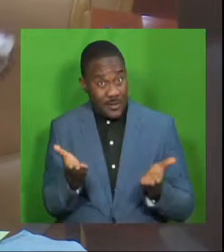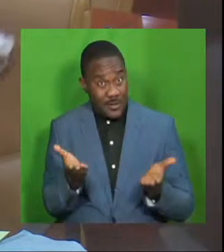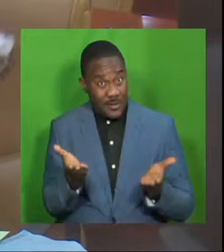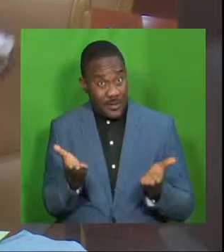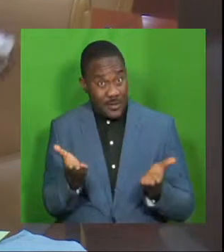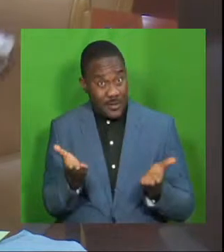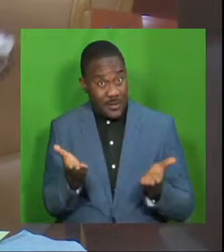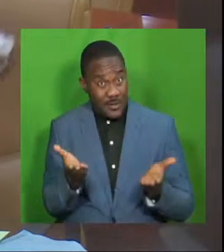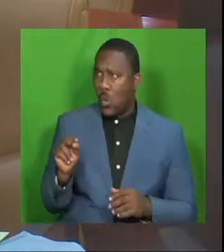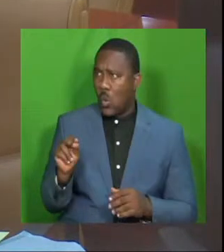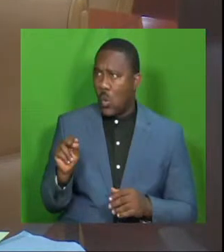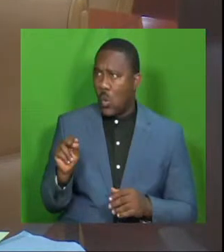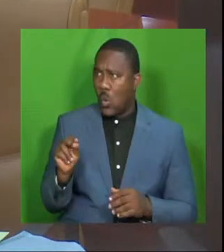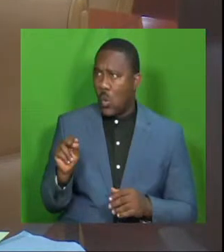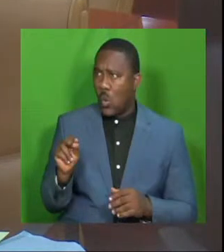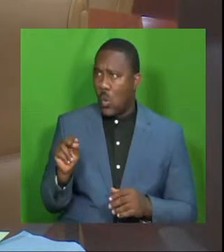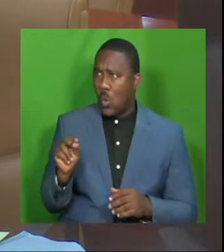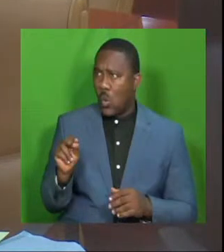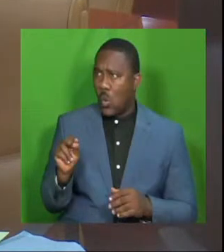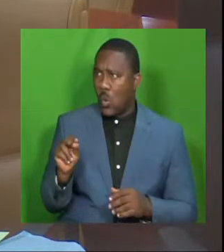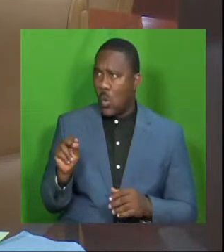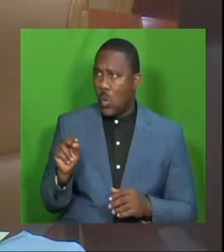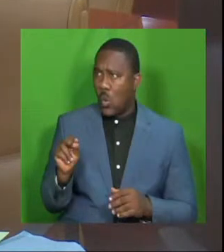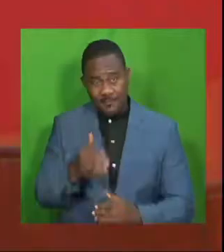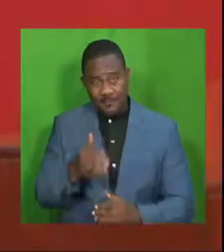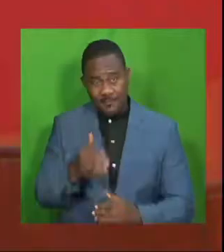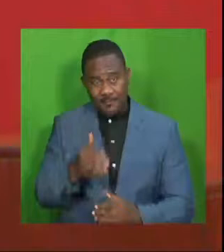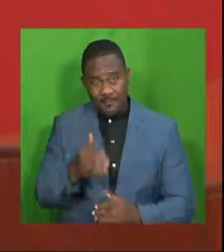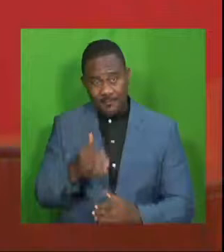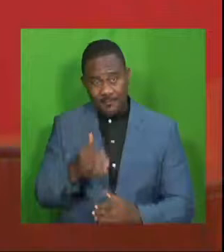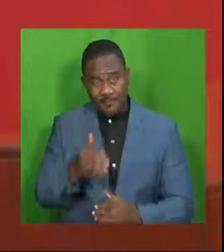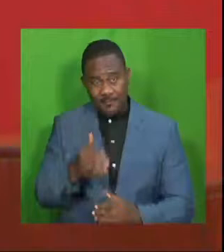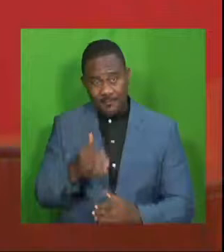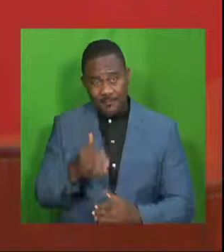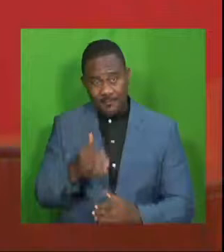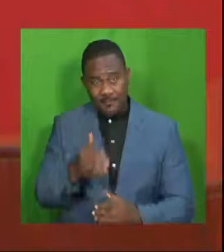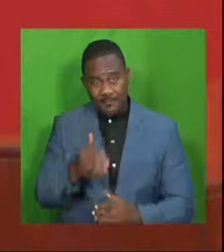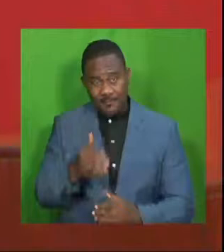Minister. Very well. So we'll start with Fisheries.